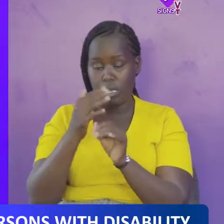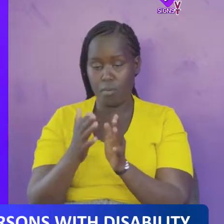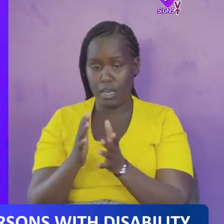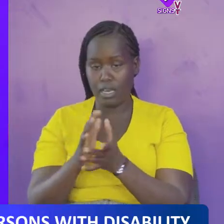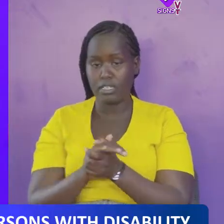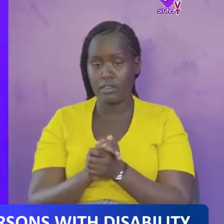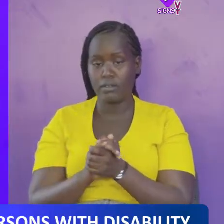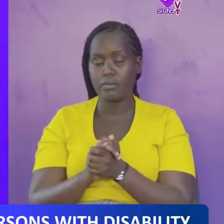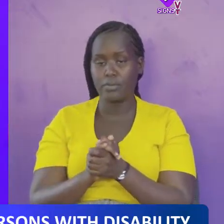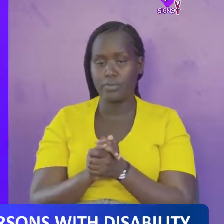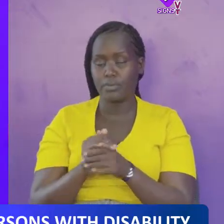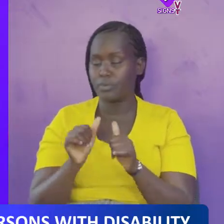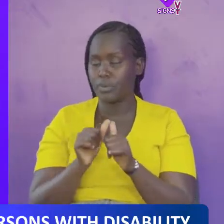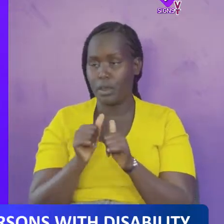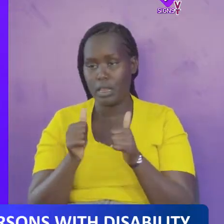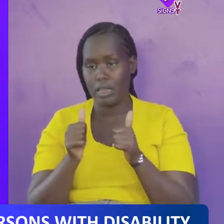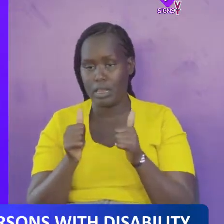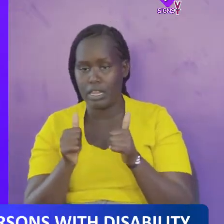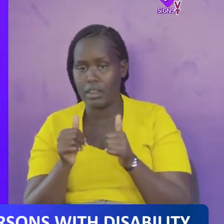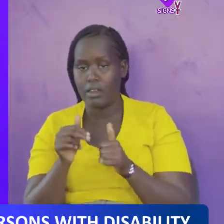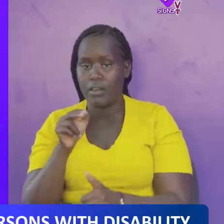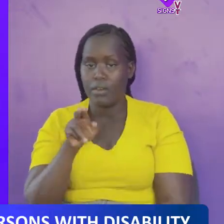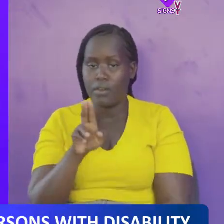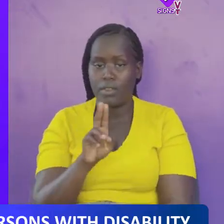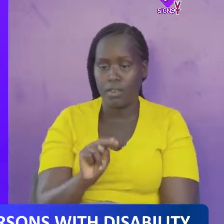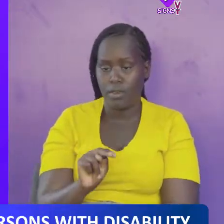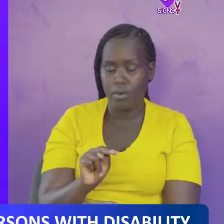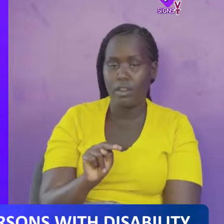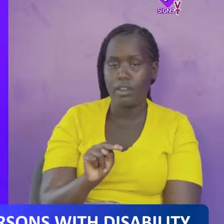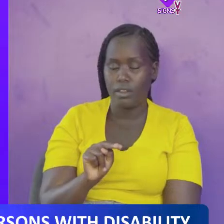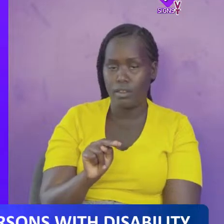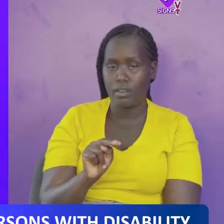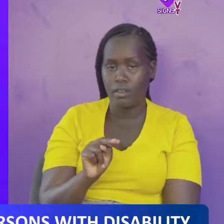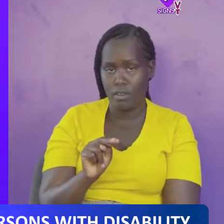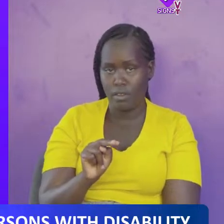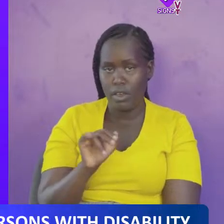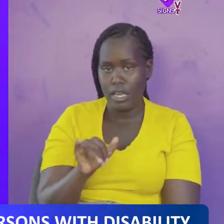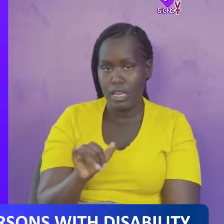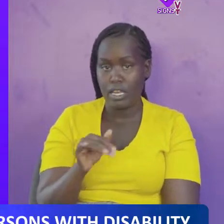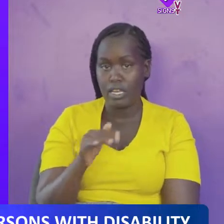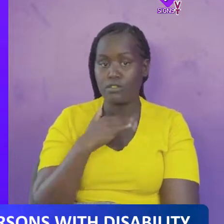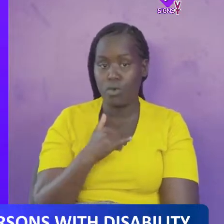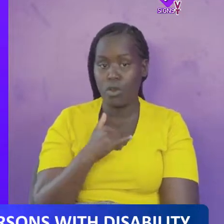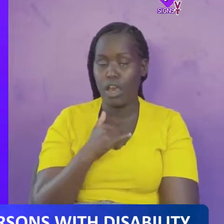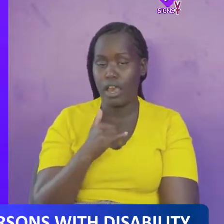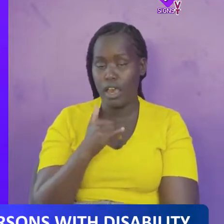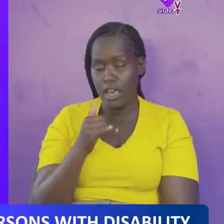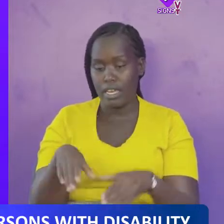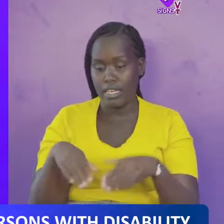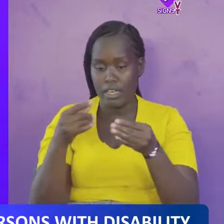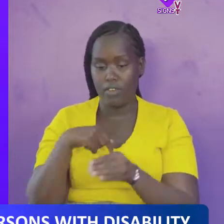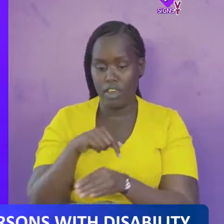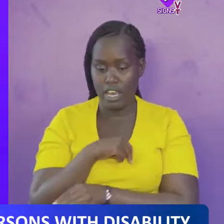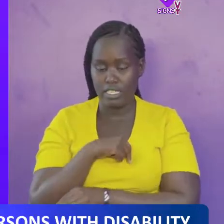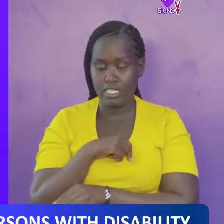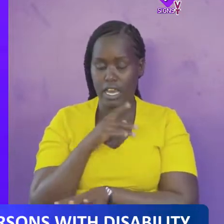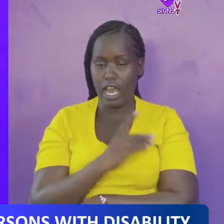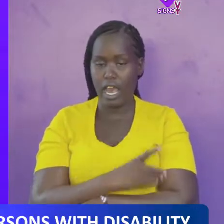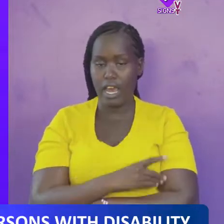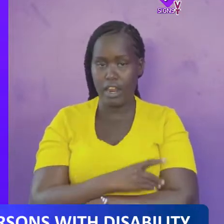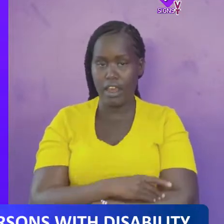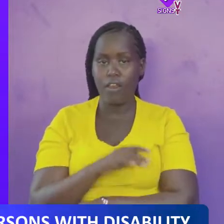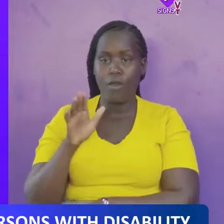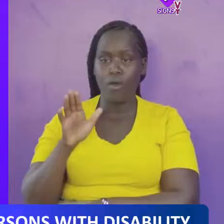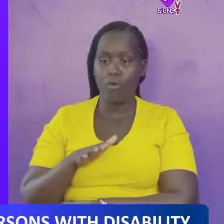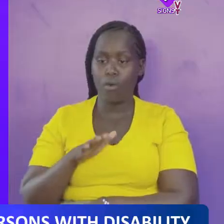UN has celebrated us. Yes. That's why it's giving us a day. Right. The UN, which